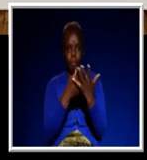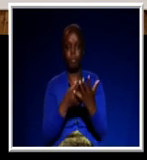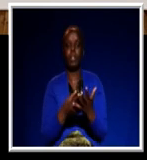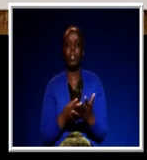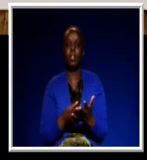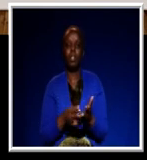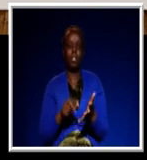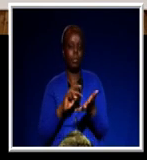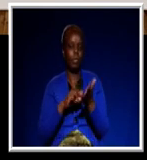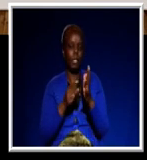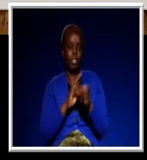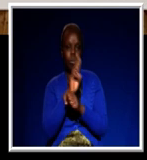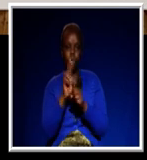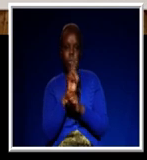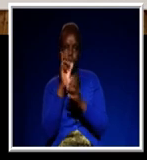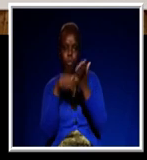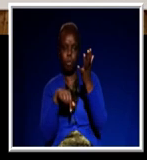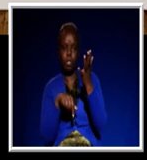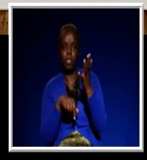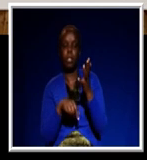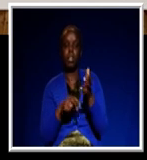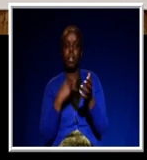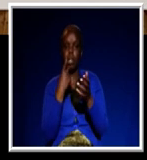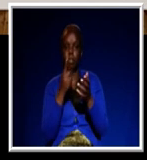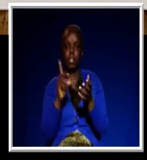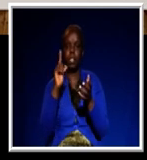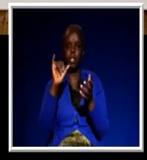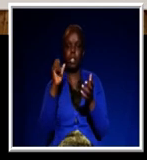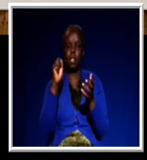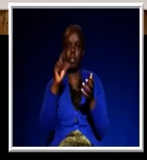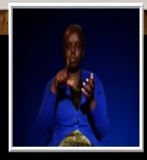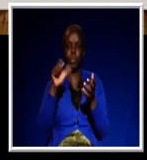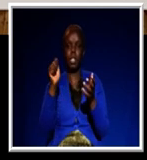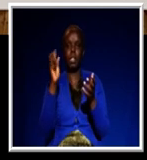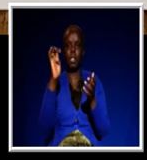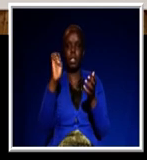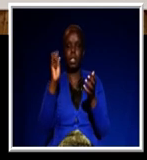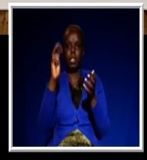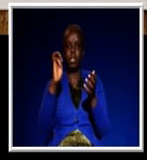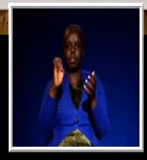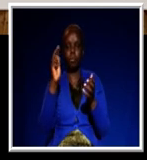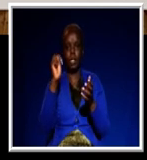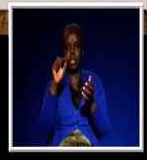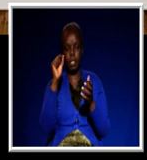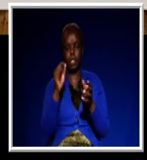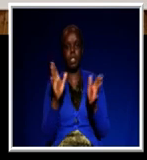What do you think it is used for? I've mentioned displacement and time.